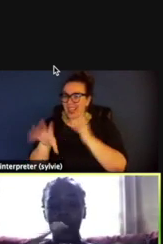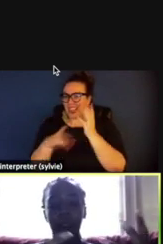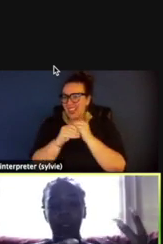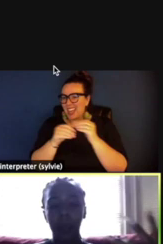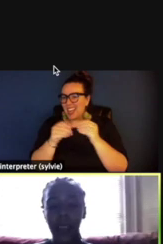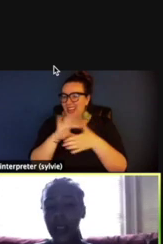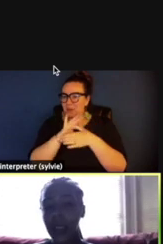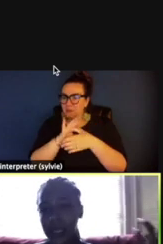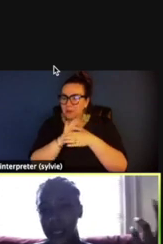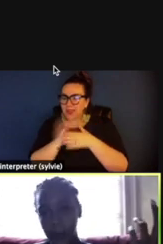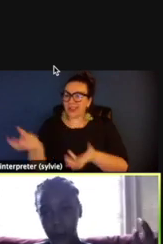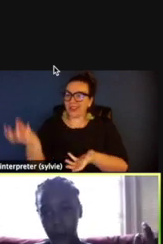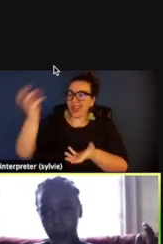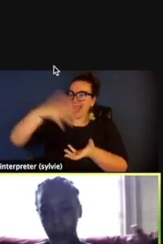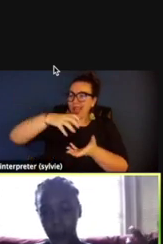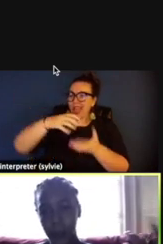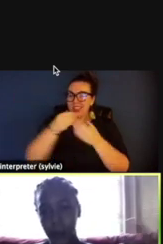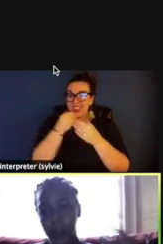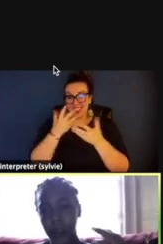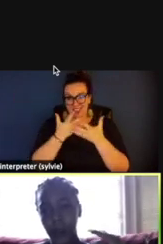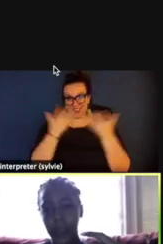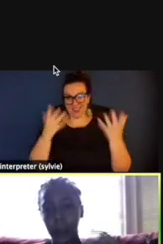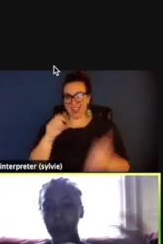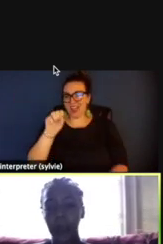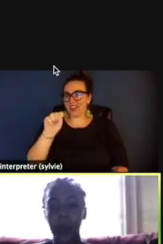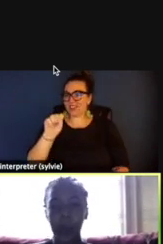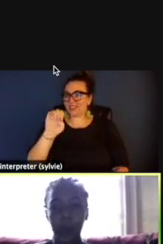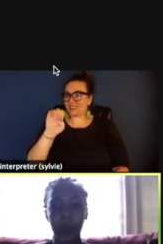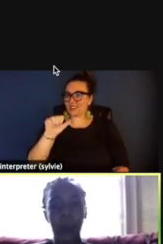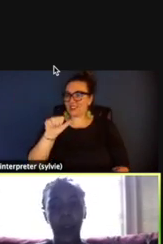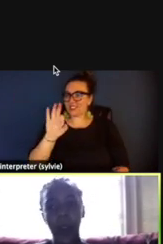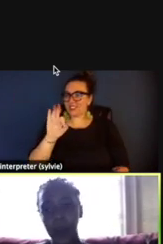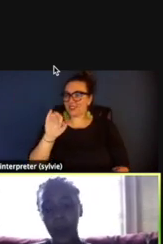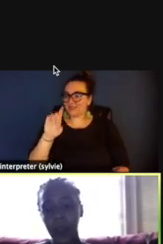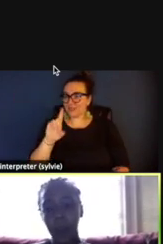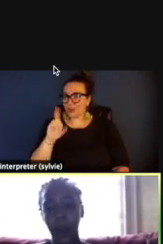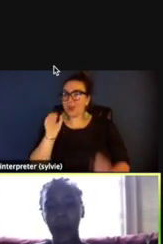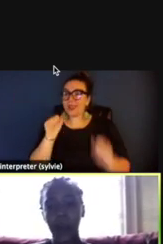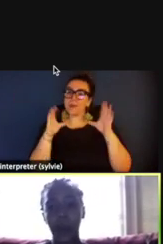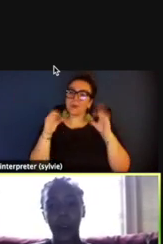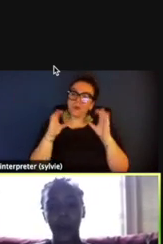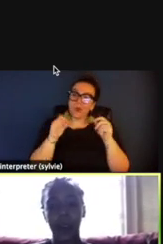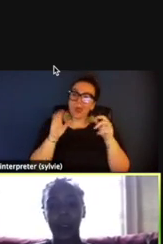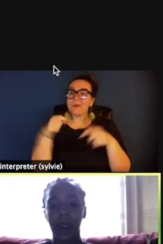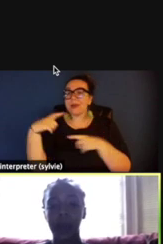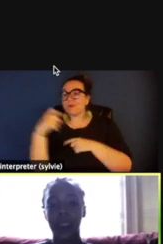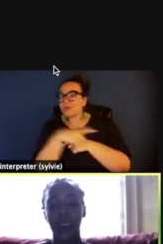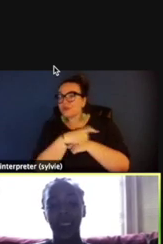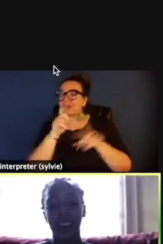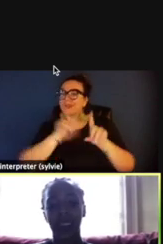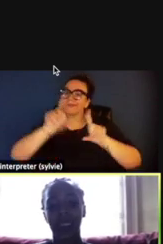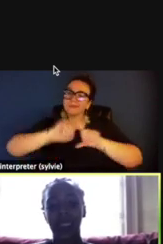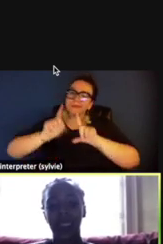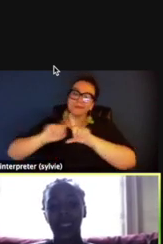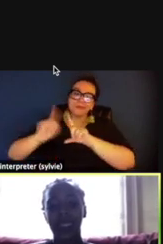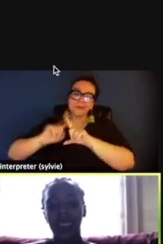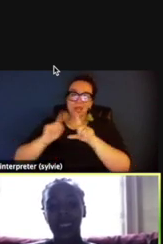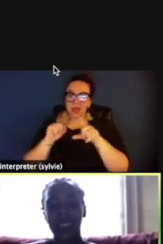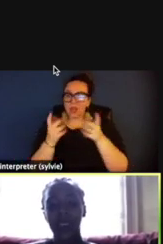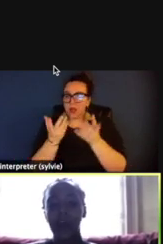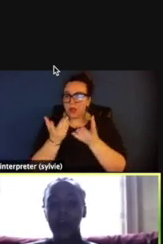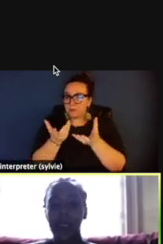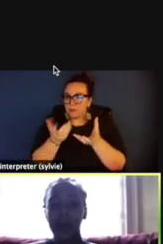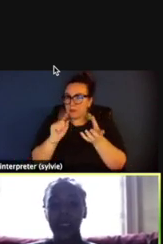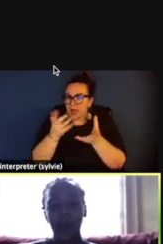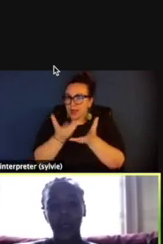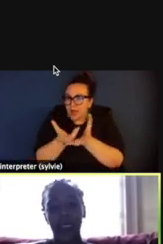top of it. So they eat a lot of seafood in Puerto Rico, so it can be shrimp, it can be crab, it can be whatever you order, but it comes in like